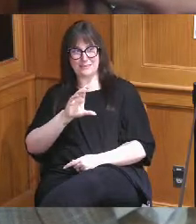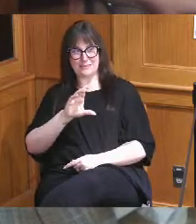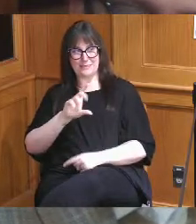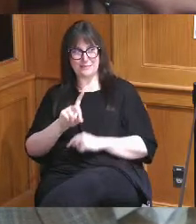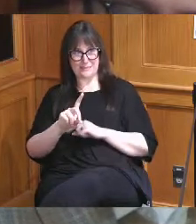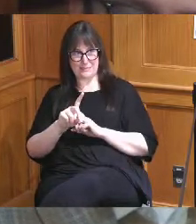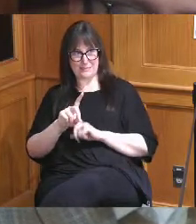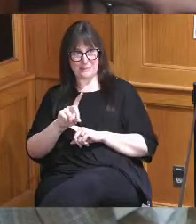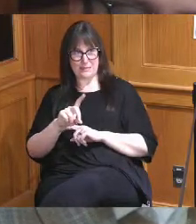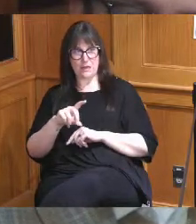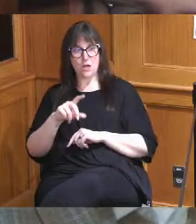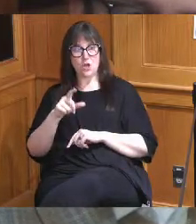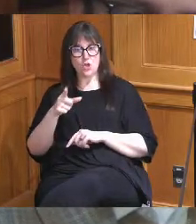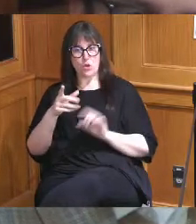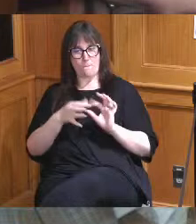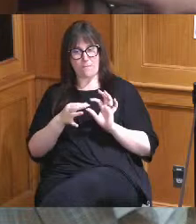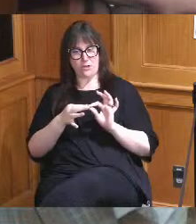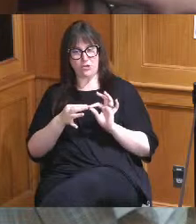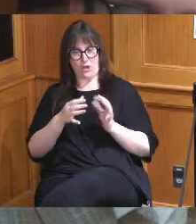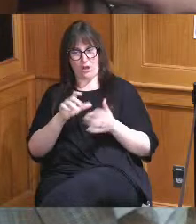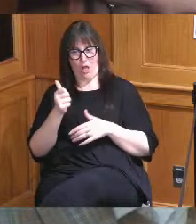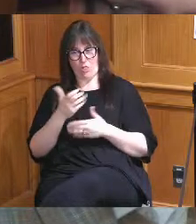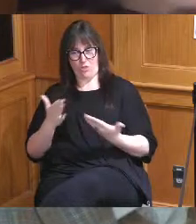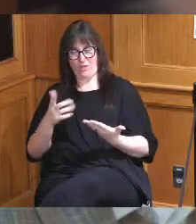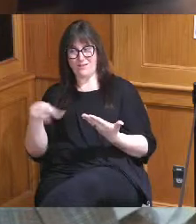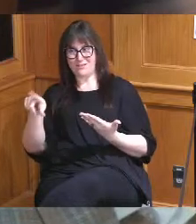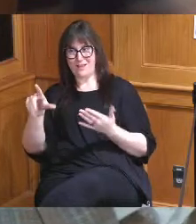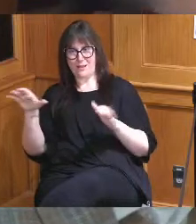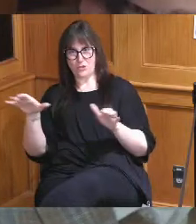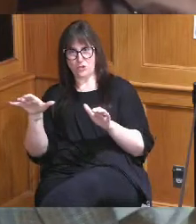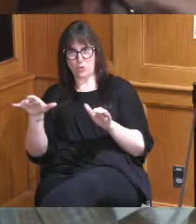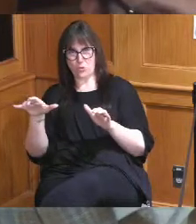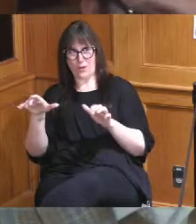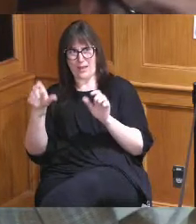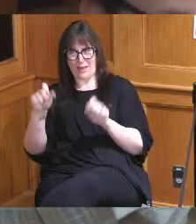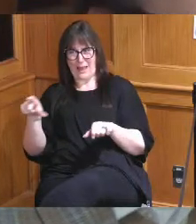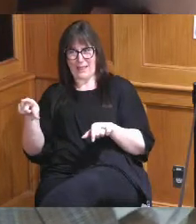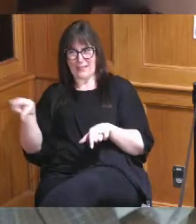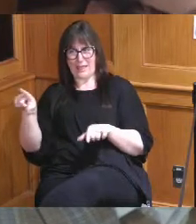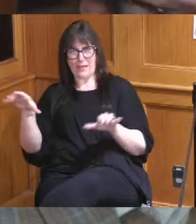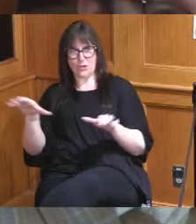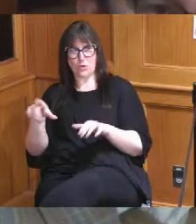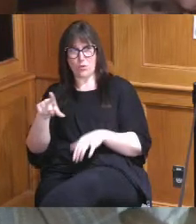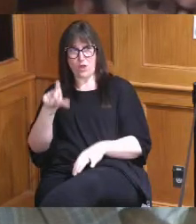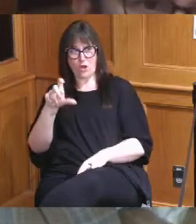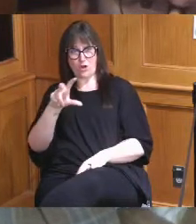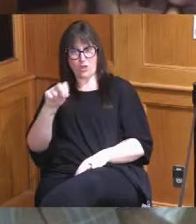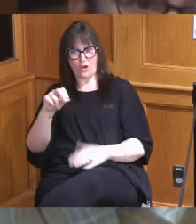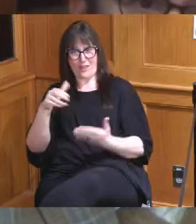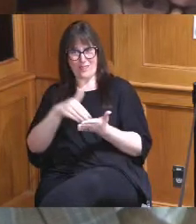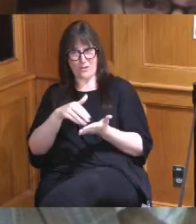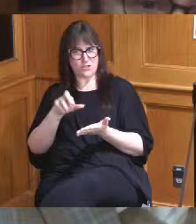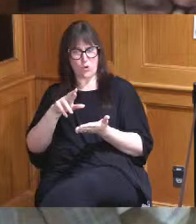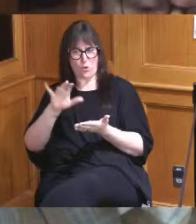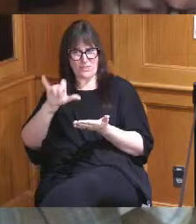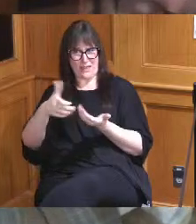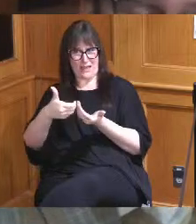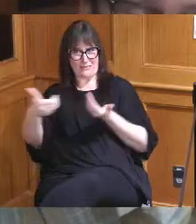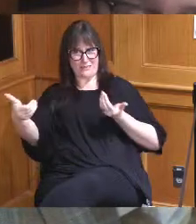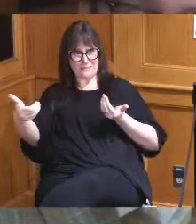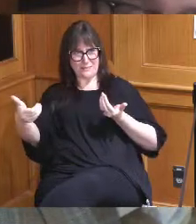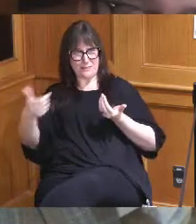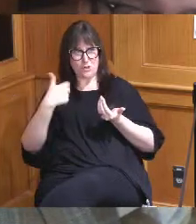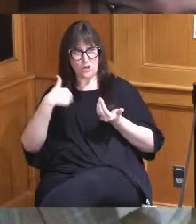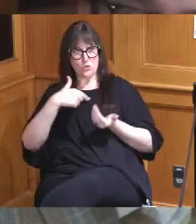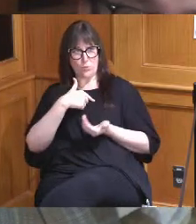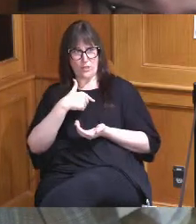some of these other things that 3CDC is able to do. Are they able to do it with the $130,000, or is that something they'll be coming? Because